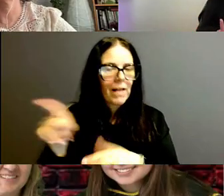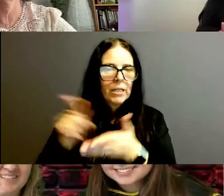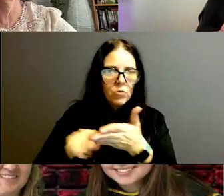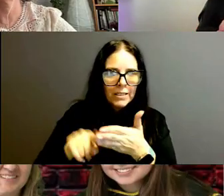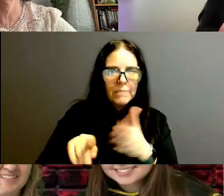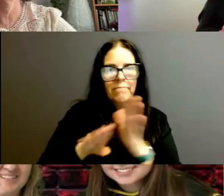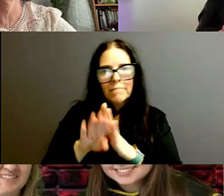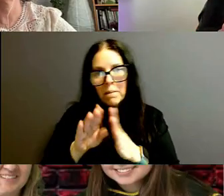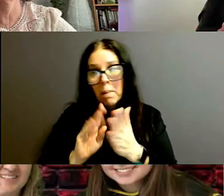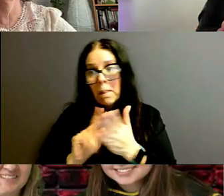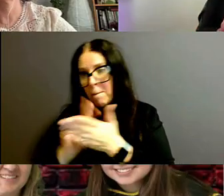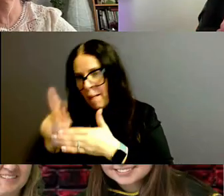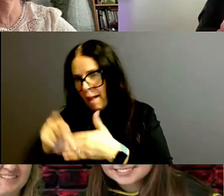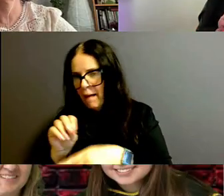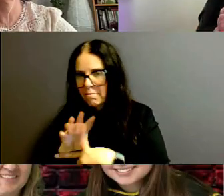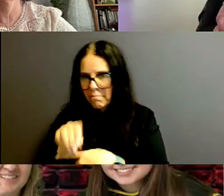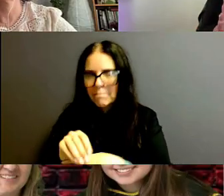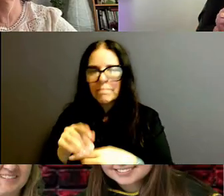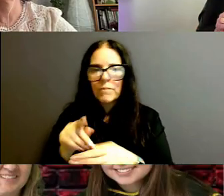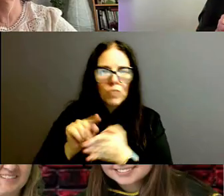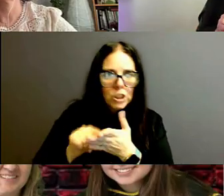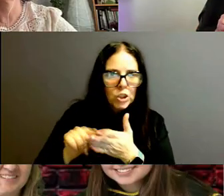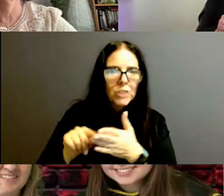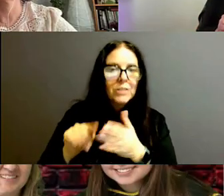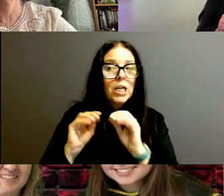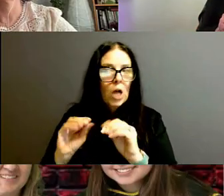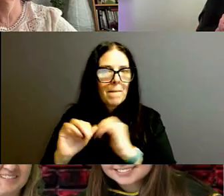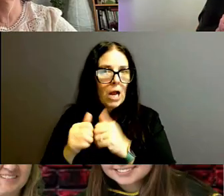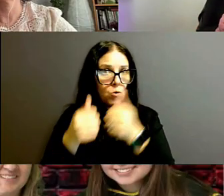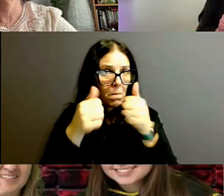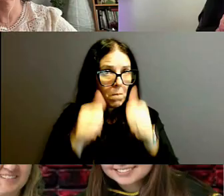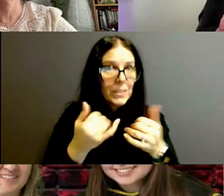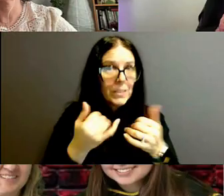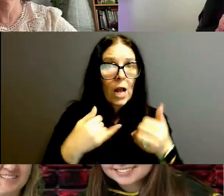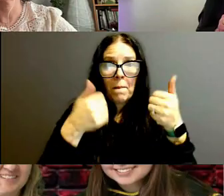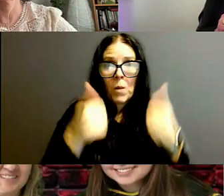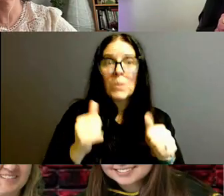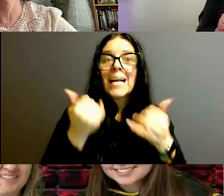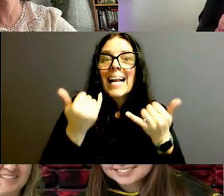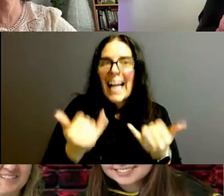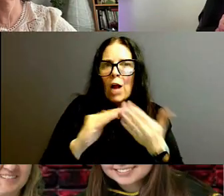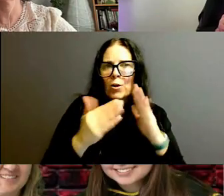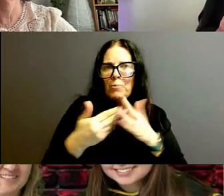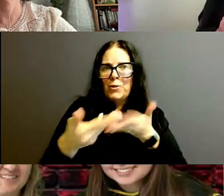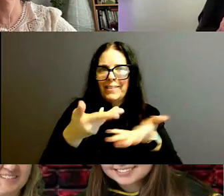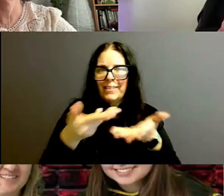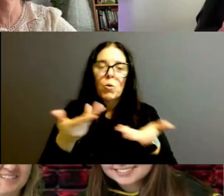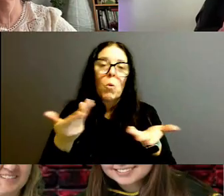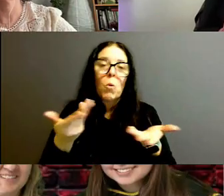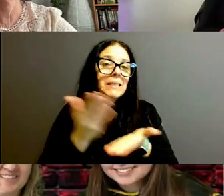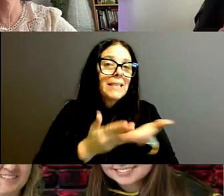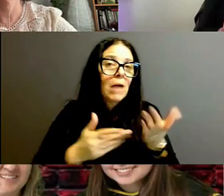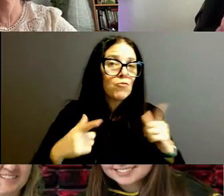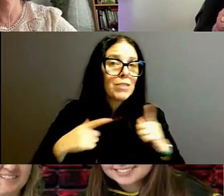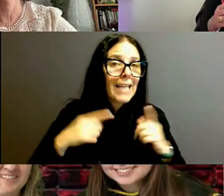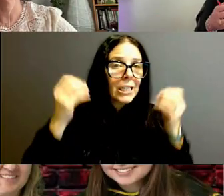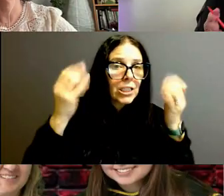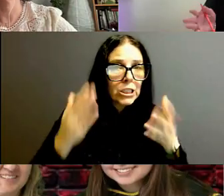taught them how to post and then I post them and now we have community. So, we have retired teachers coming